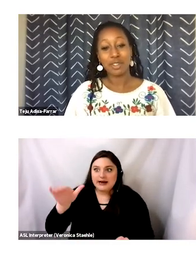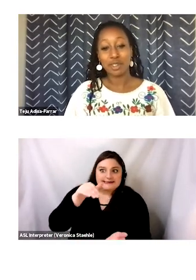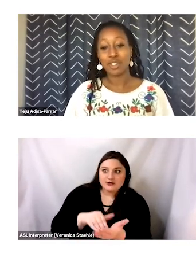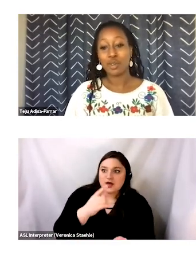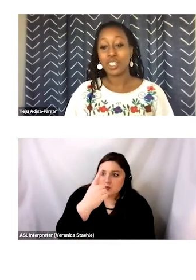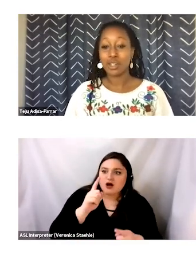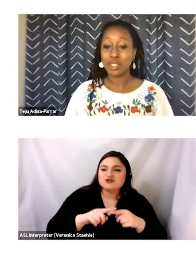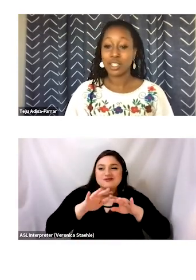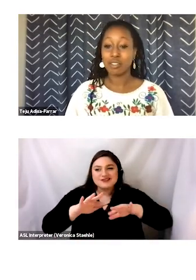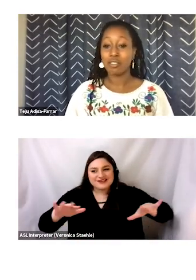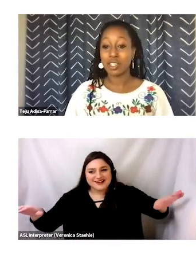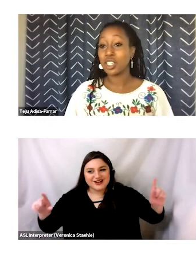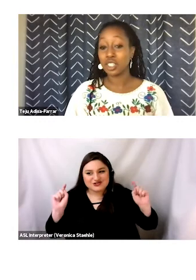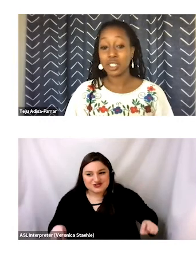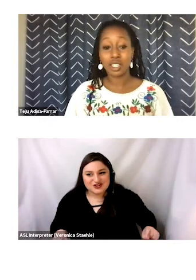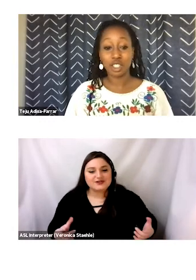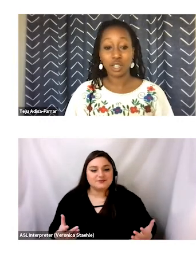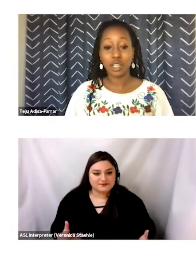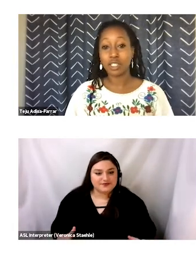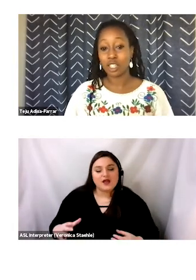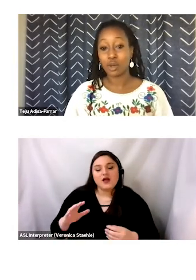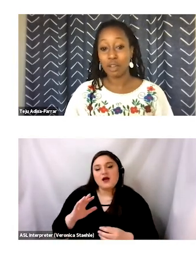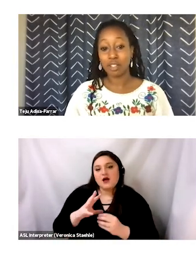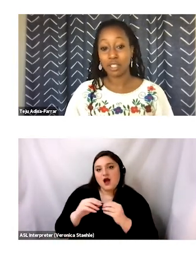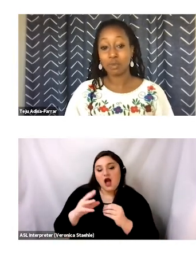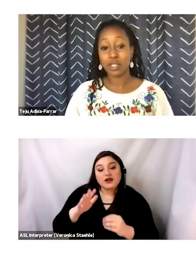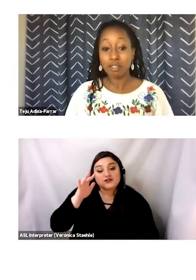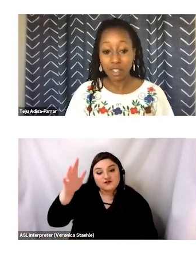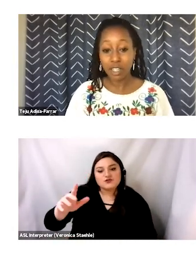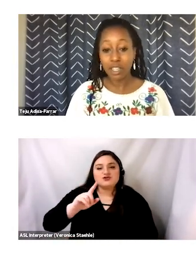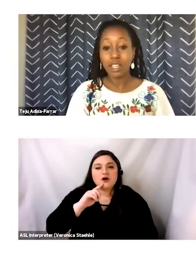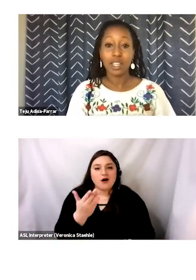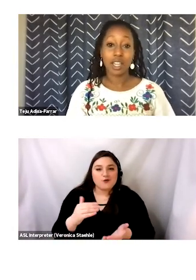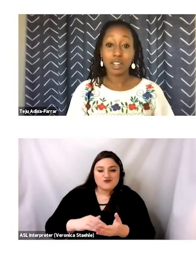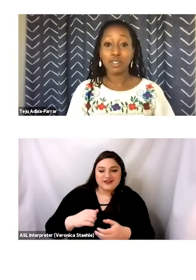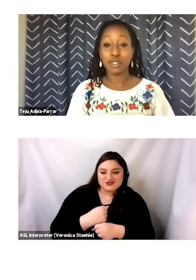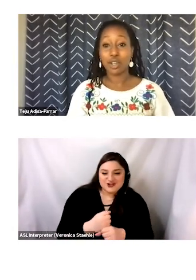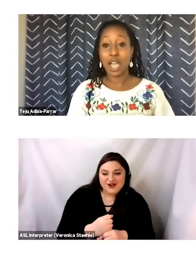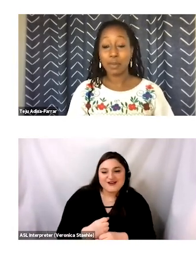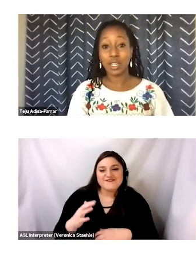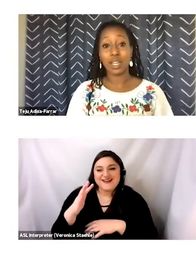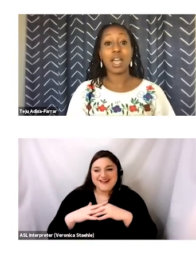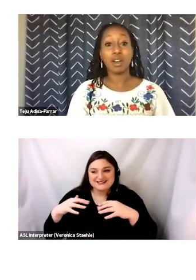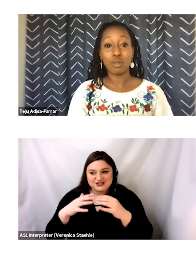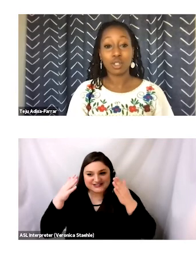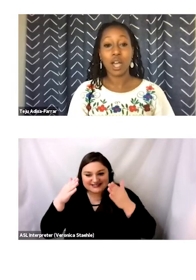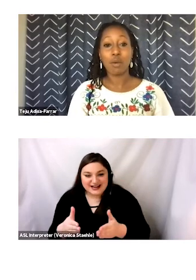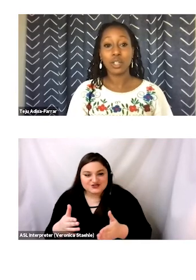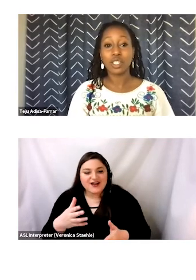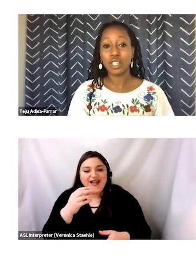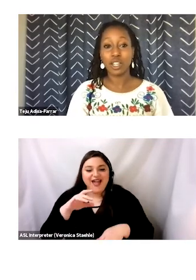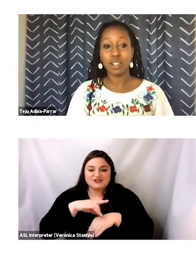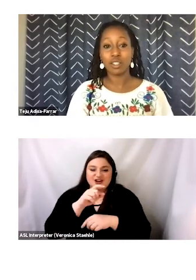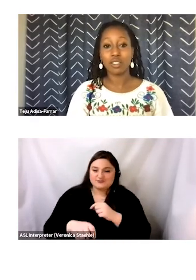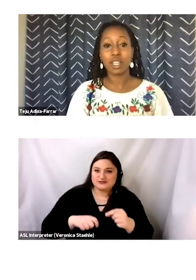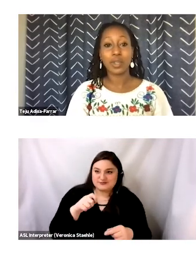Cotton futures are regenerative, indigenous centric, geographically specific. Cotton futures are happening now. So I want